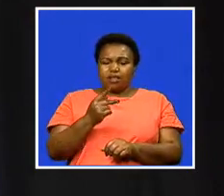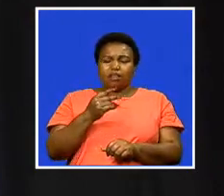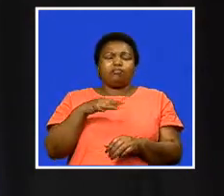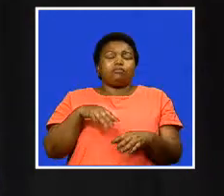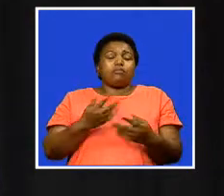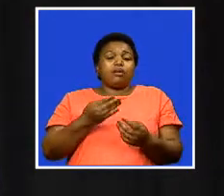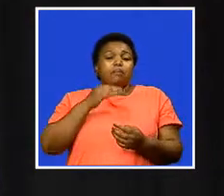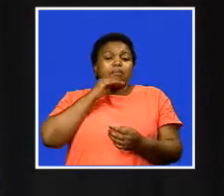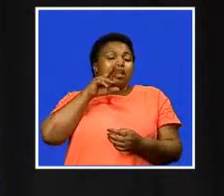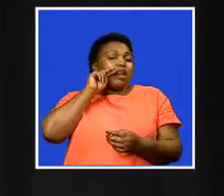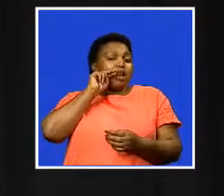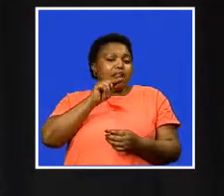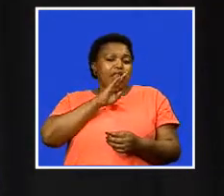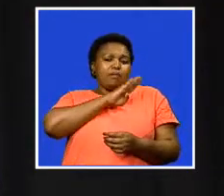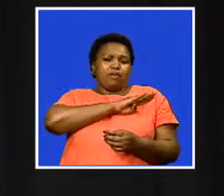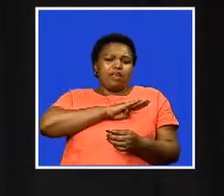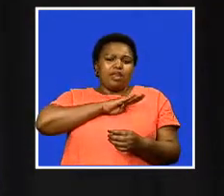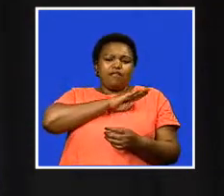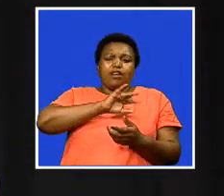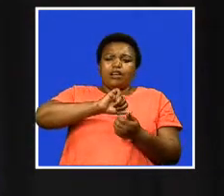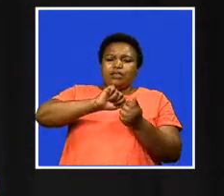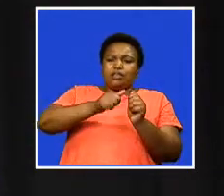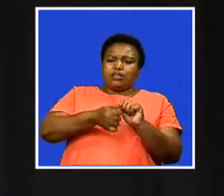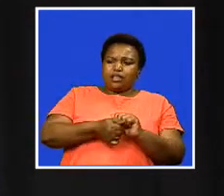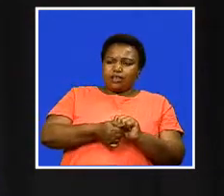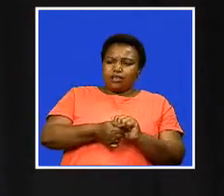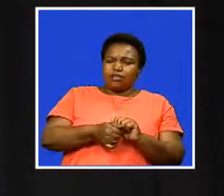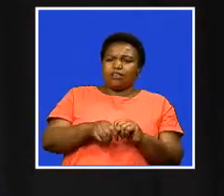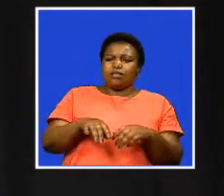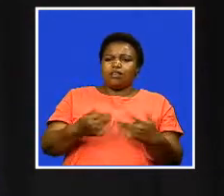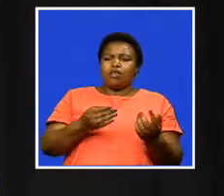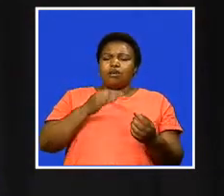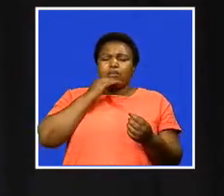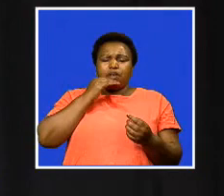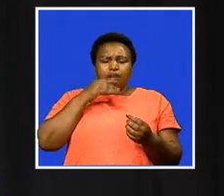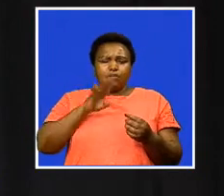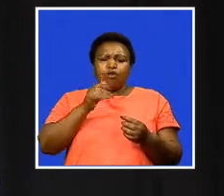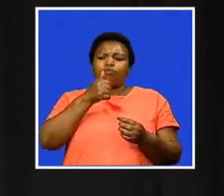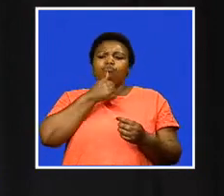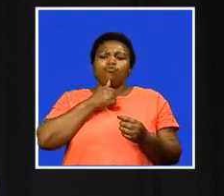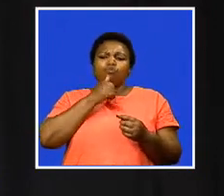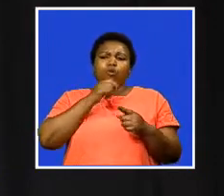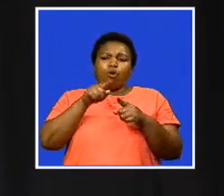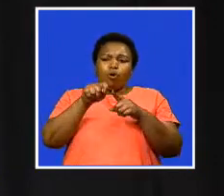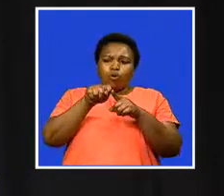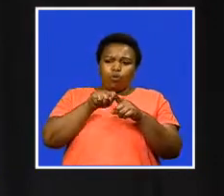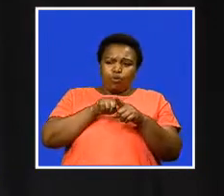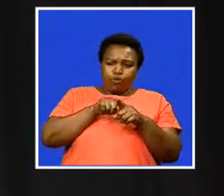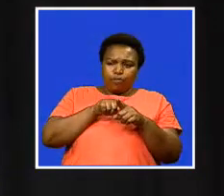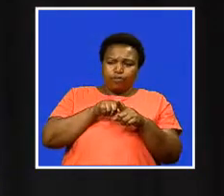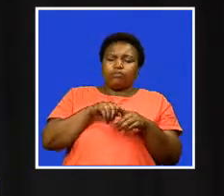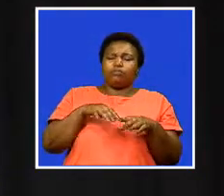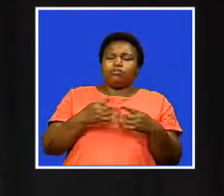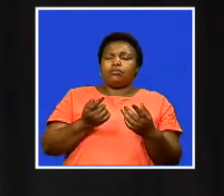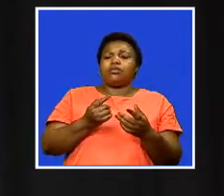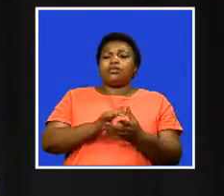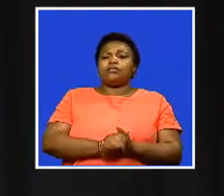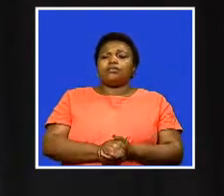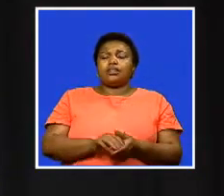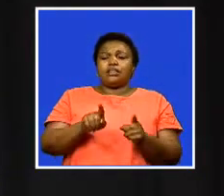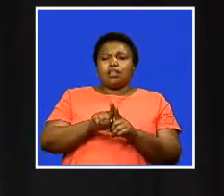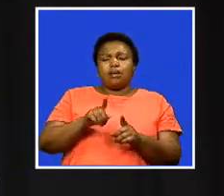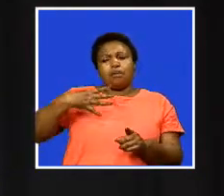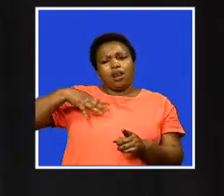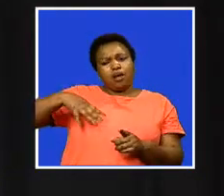change sibe nema new normals lamanengi including ukusetshenziswa kwamacondoms including ukuthi bothe testa regular abanye,